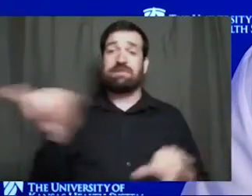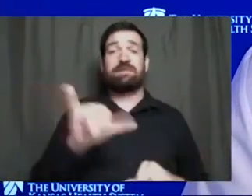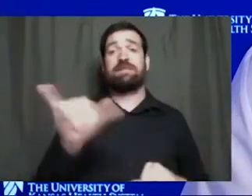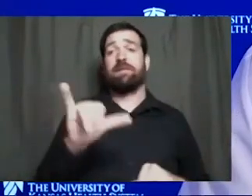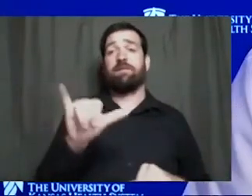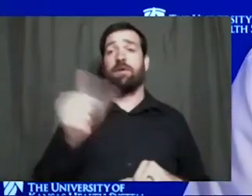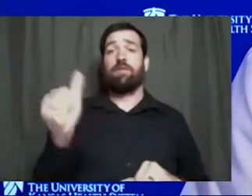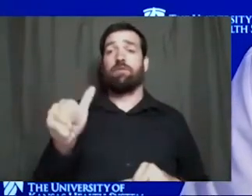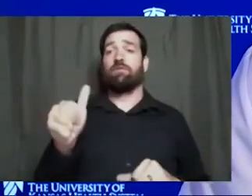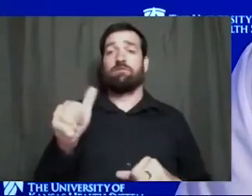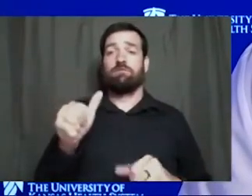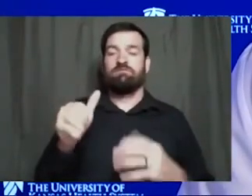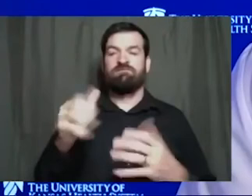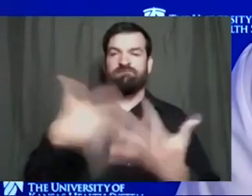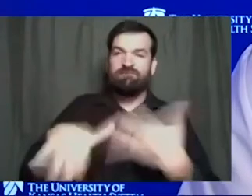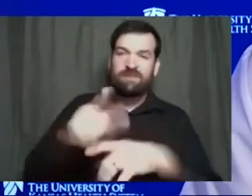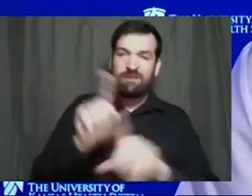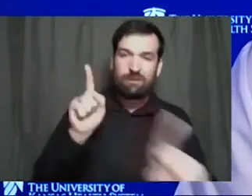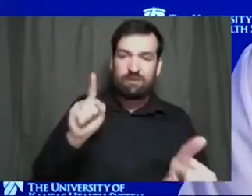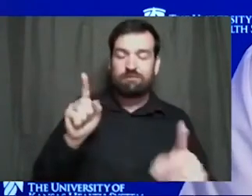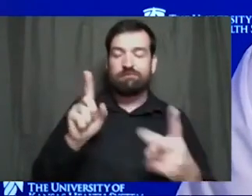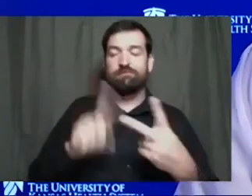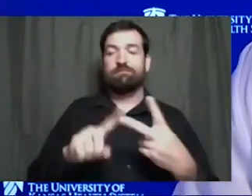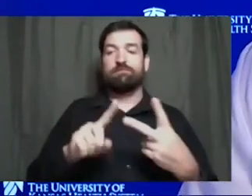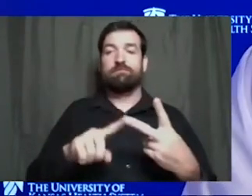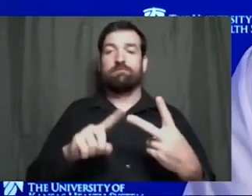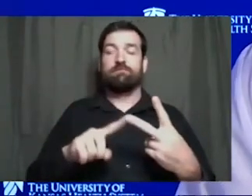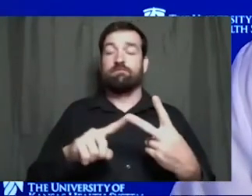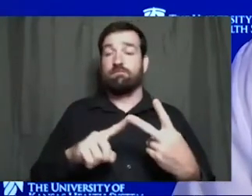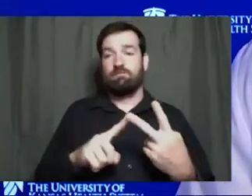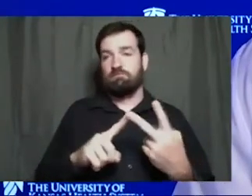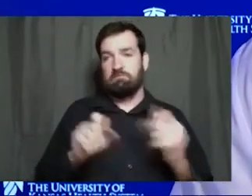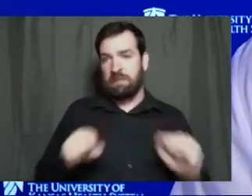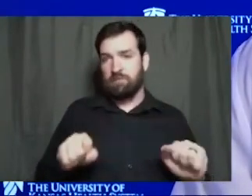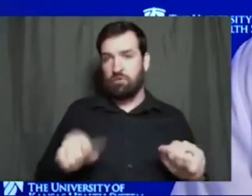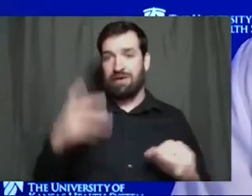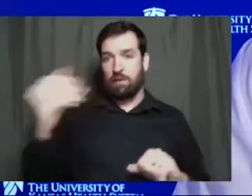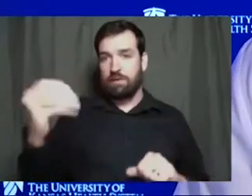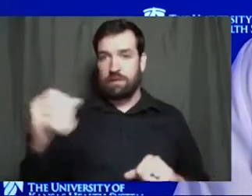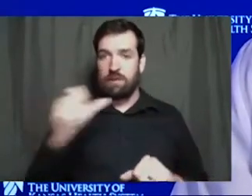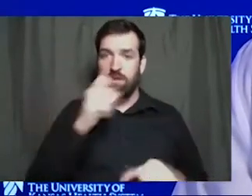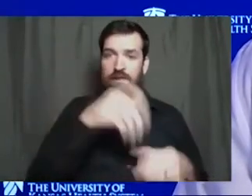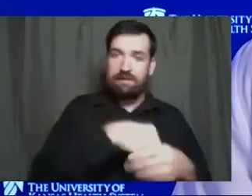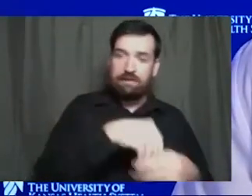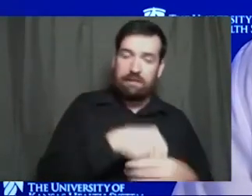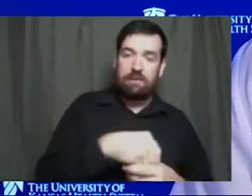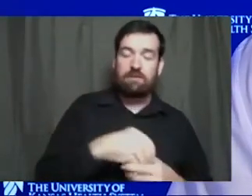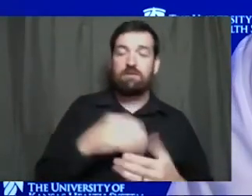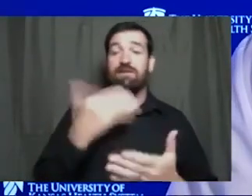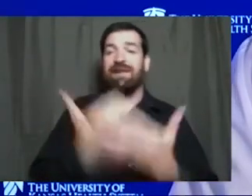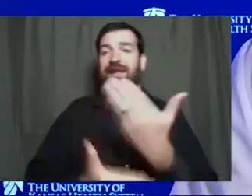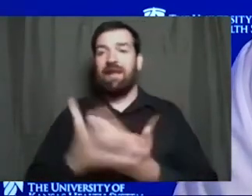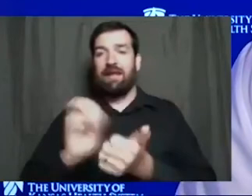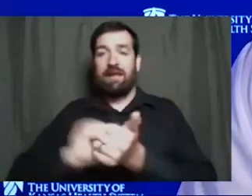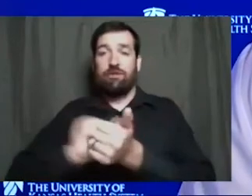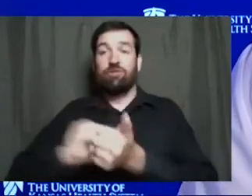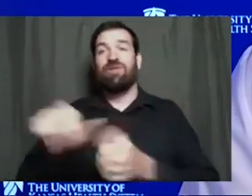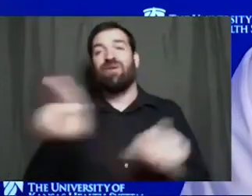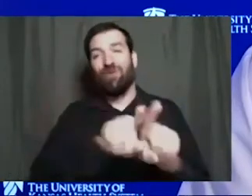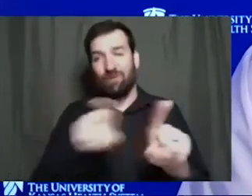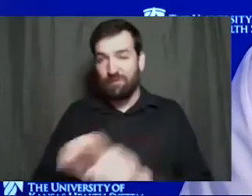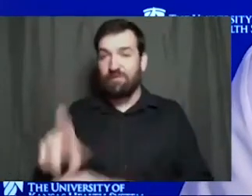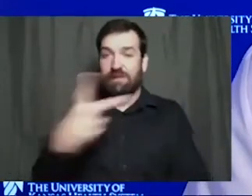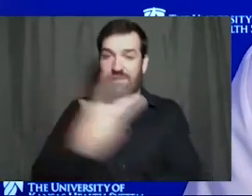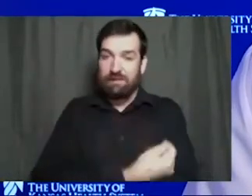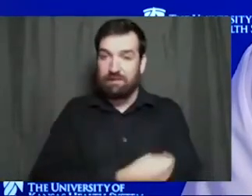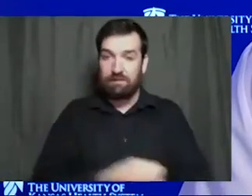non-pharmaceutical interventions, such as distancing as much as you can, doing things outdoors, hand hygiene. The other thing is vaccination. We still have a large segment